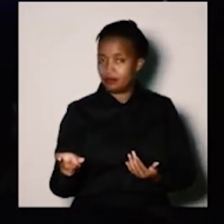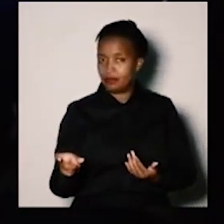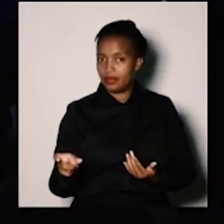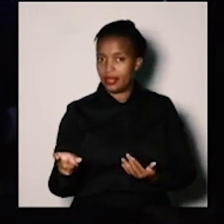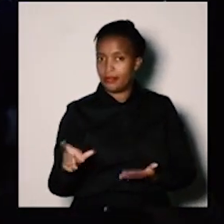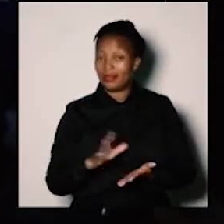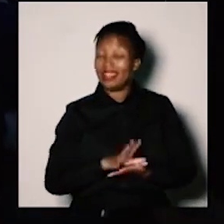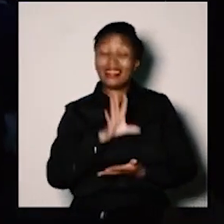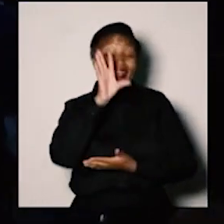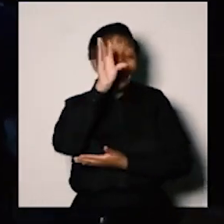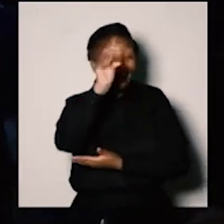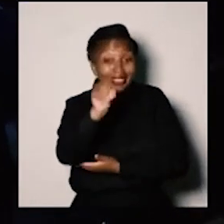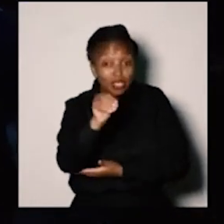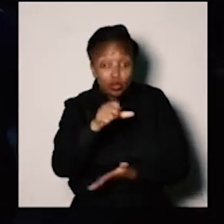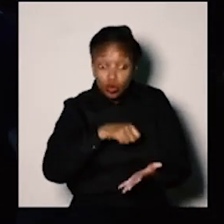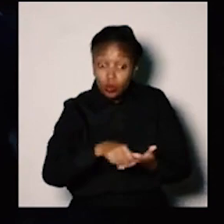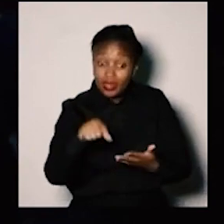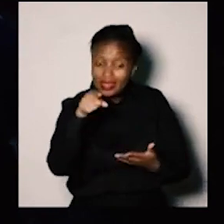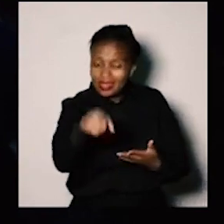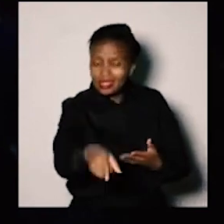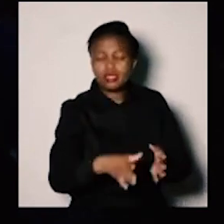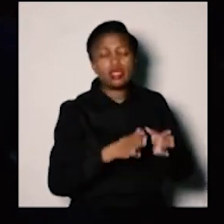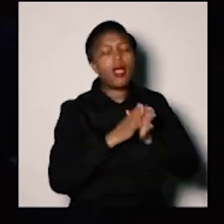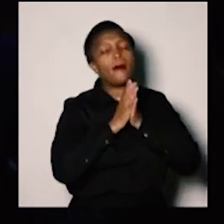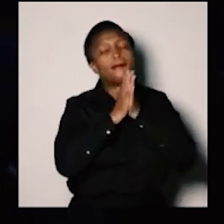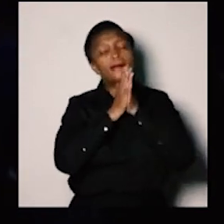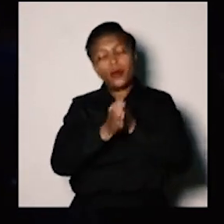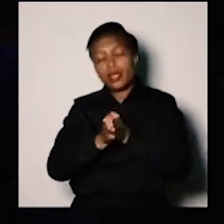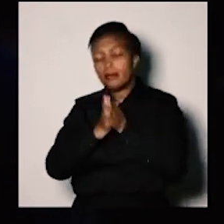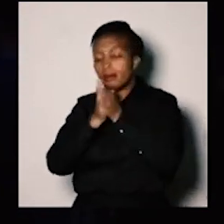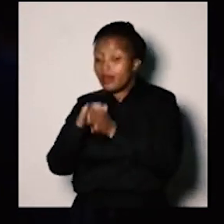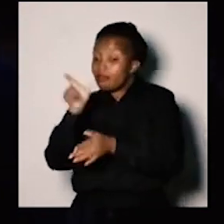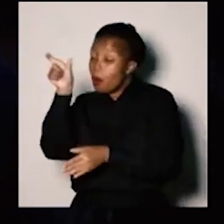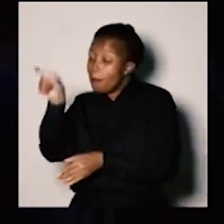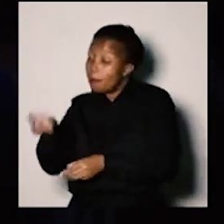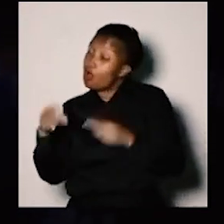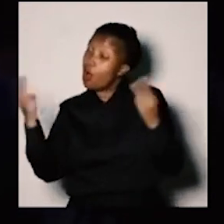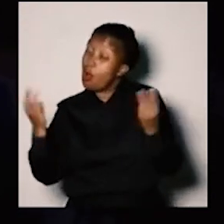And I would ask you this week, take time to pray for them and fast for them.